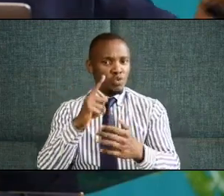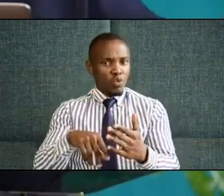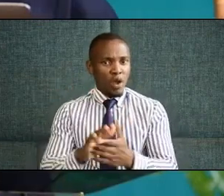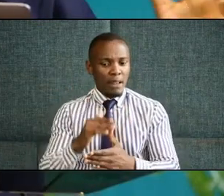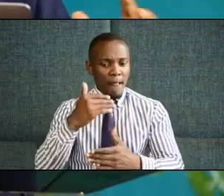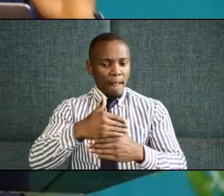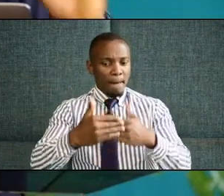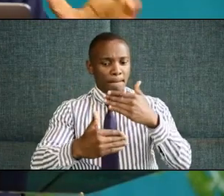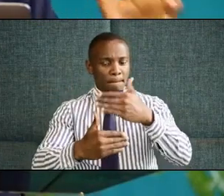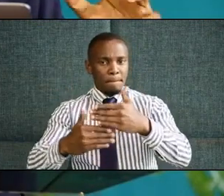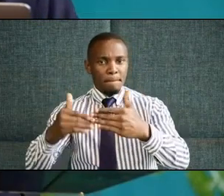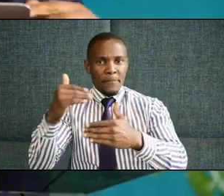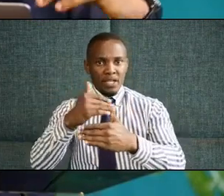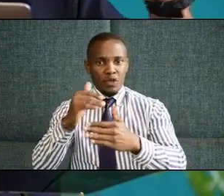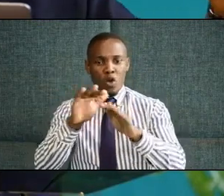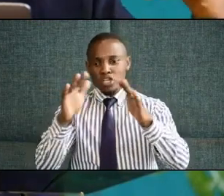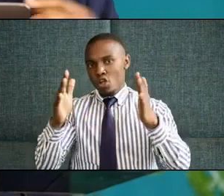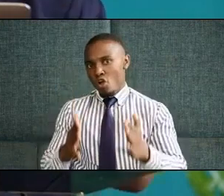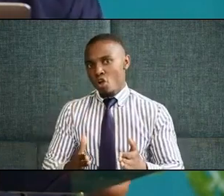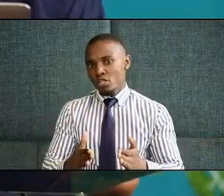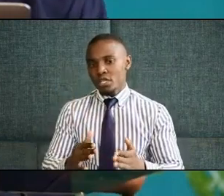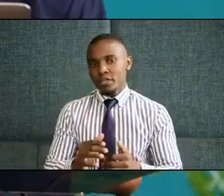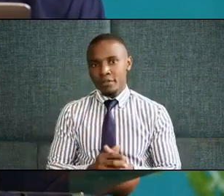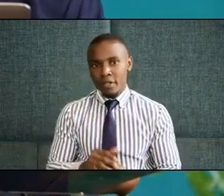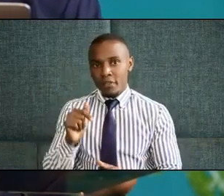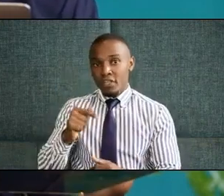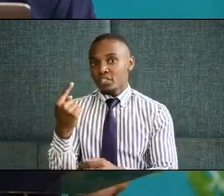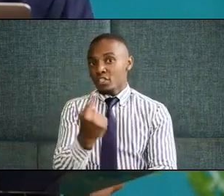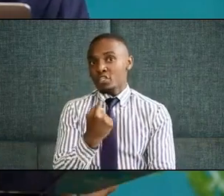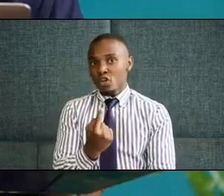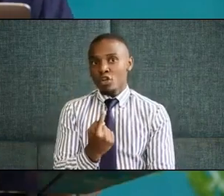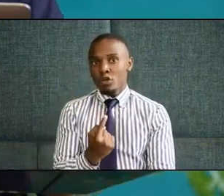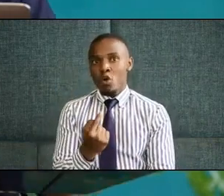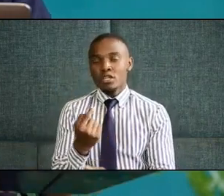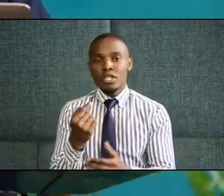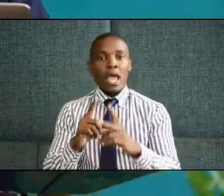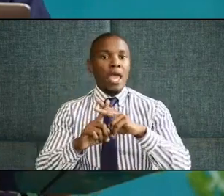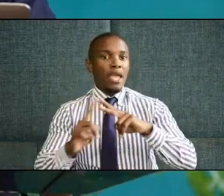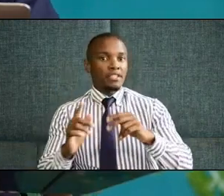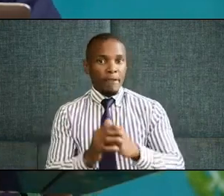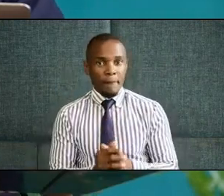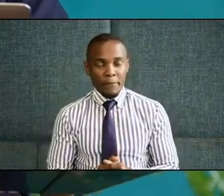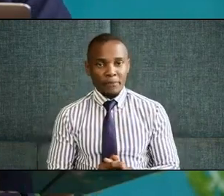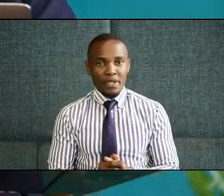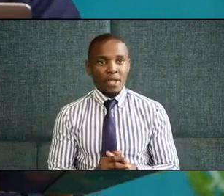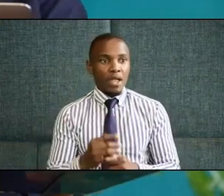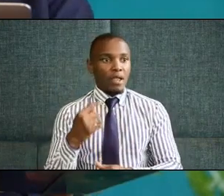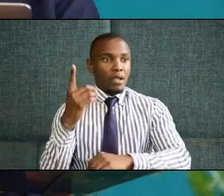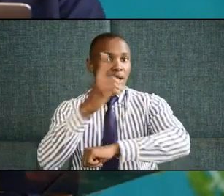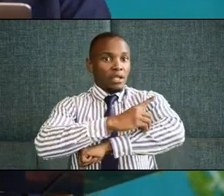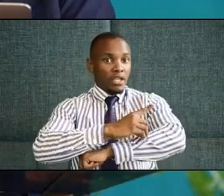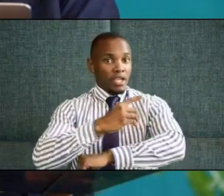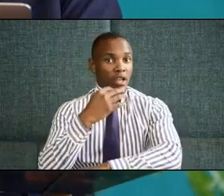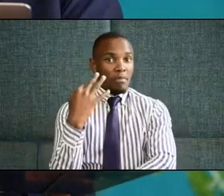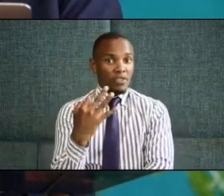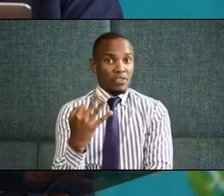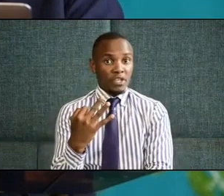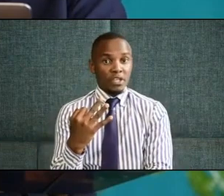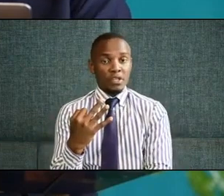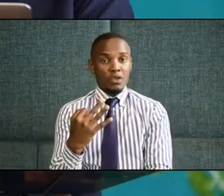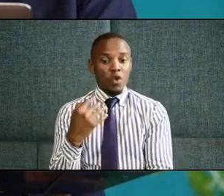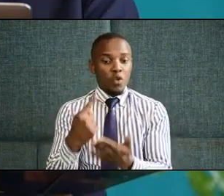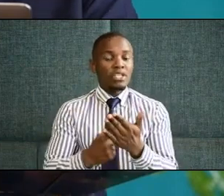basking altars. Our only way out. Day number three was yesterday. We dealt with barriers